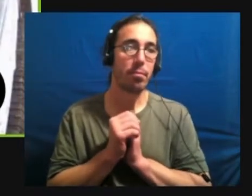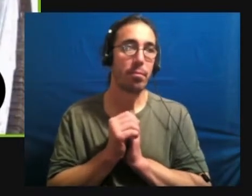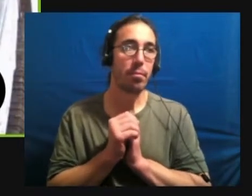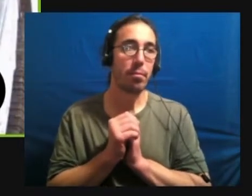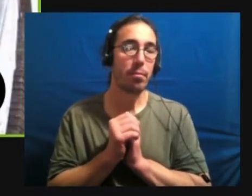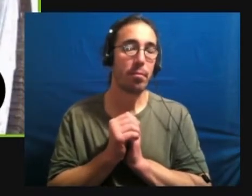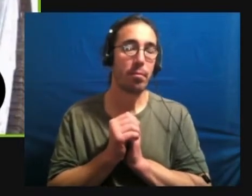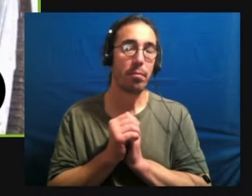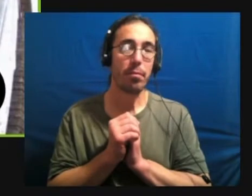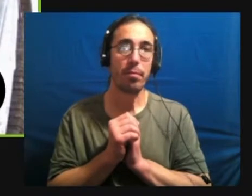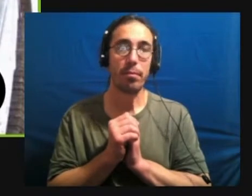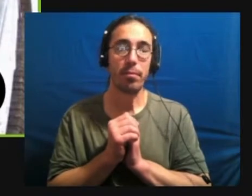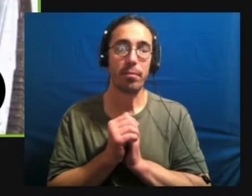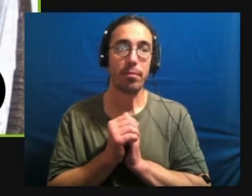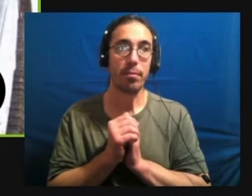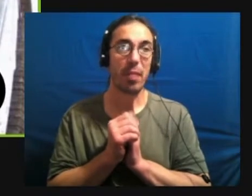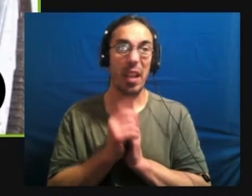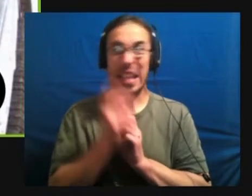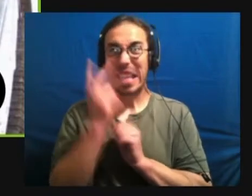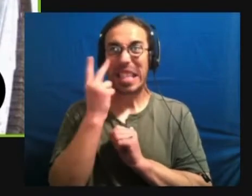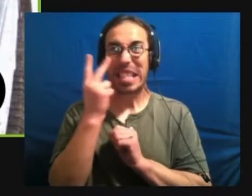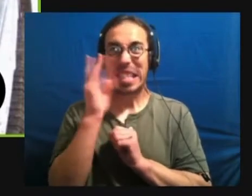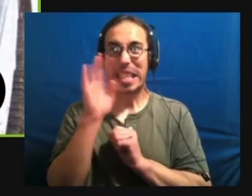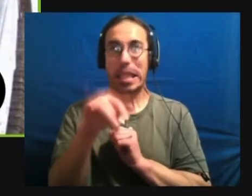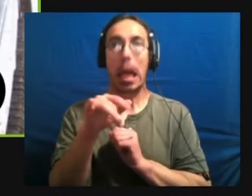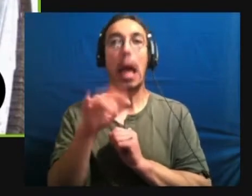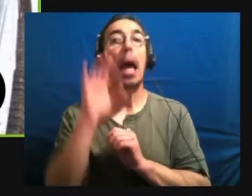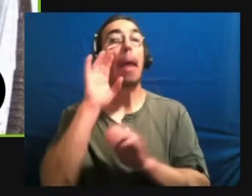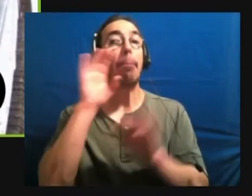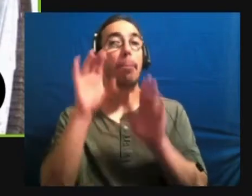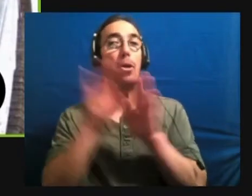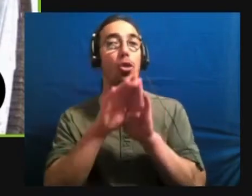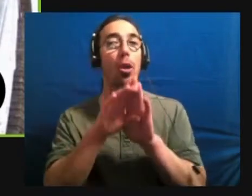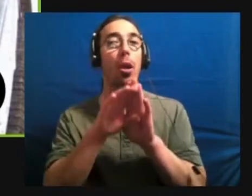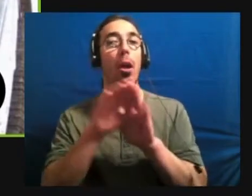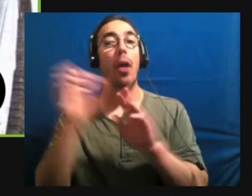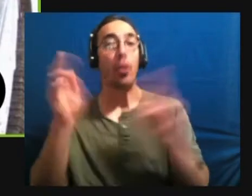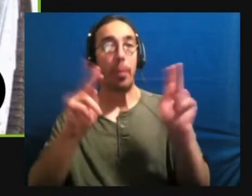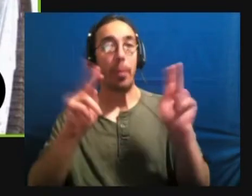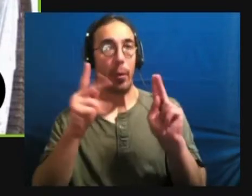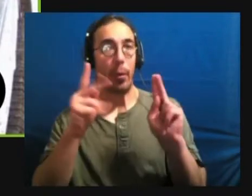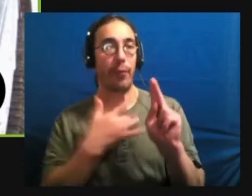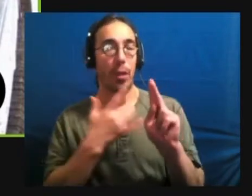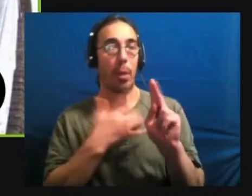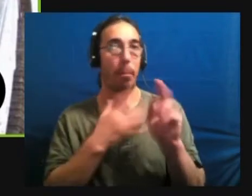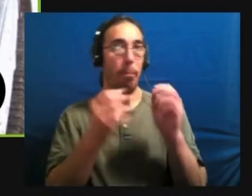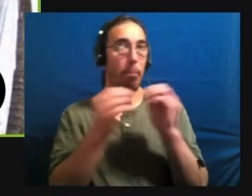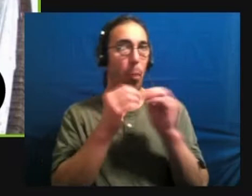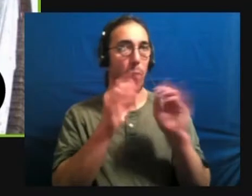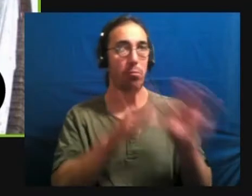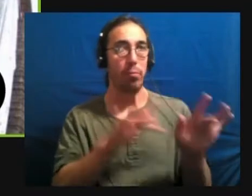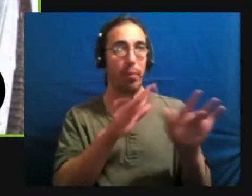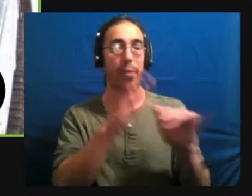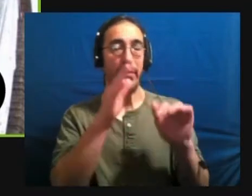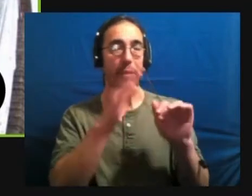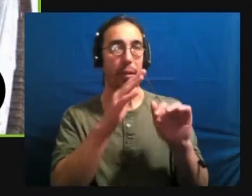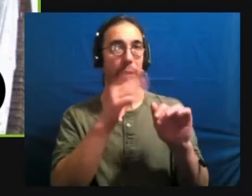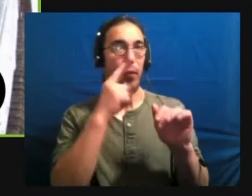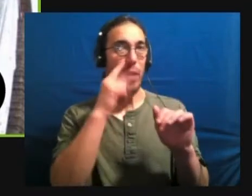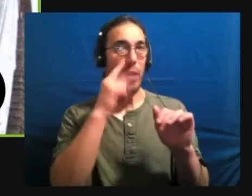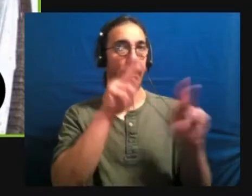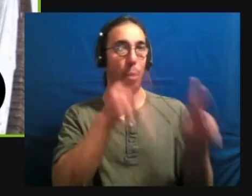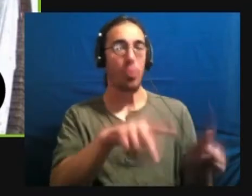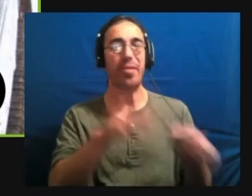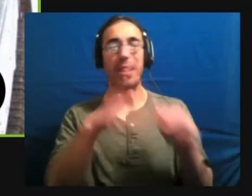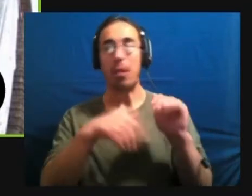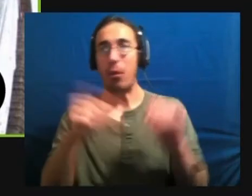looking at this image, there are some of you who feel much more reflexive empathy for this person than others,